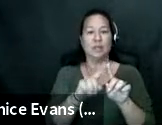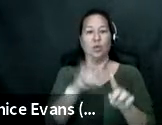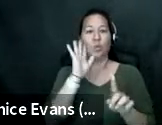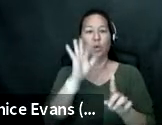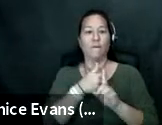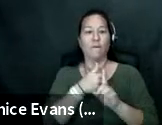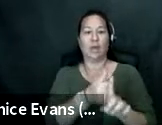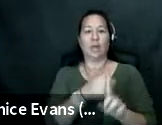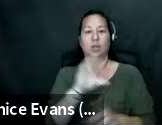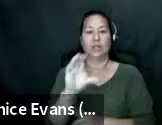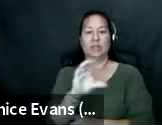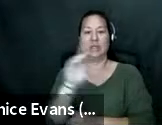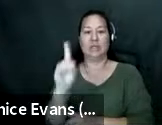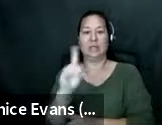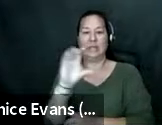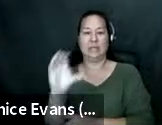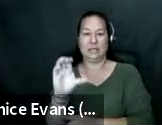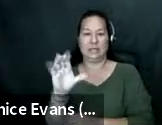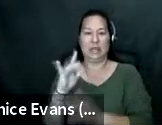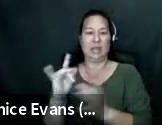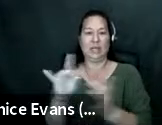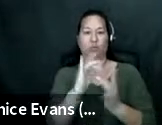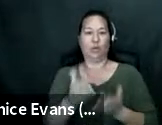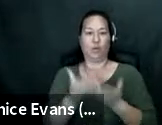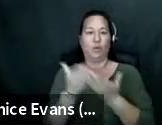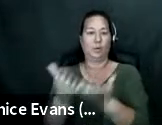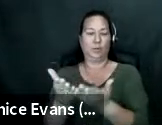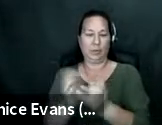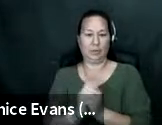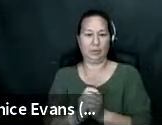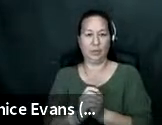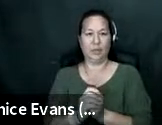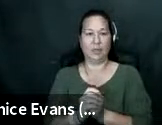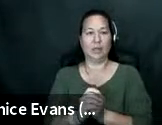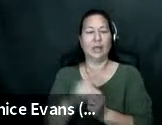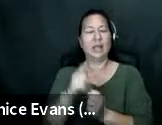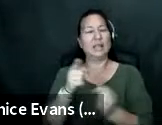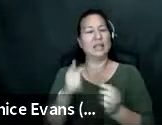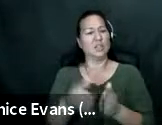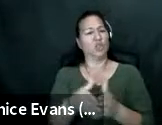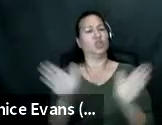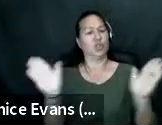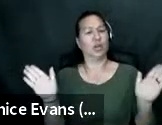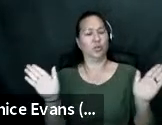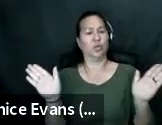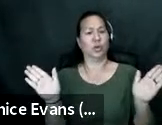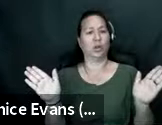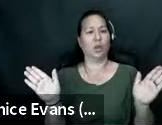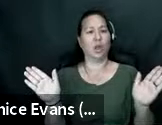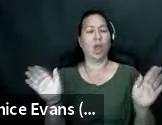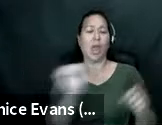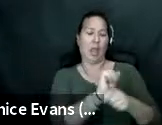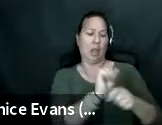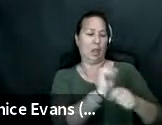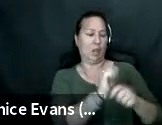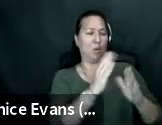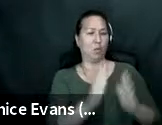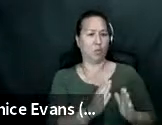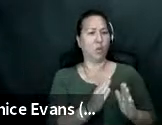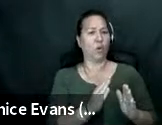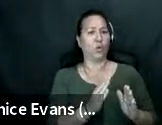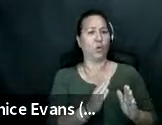guidances for the general public. Employers and employees are subject to Cal